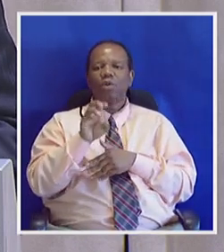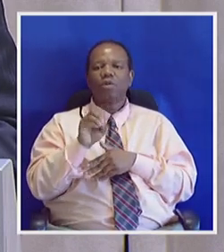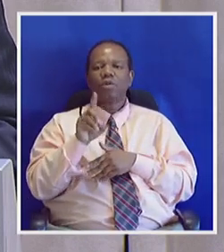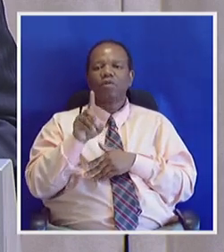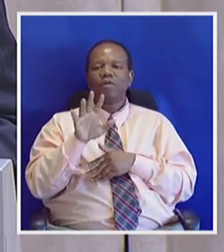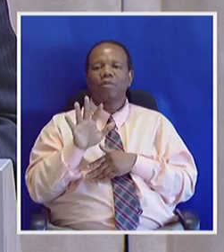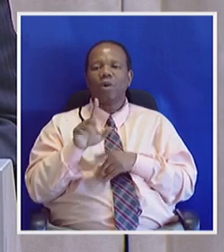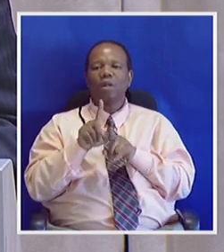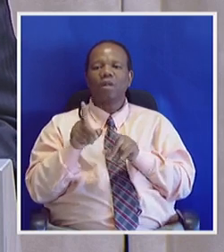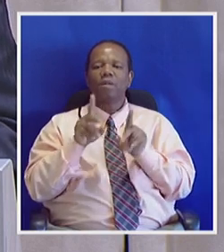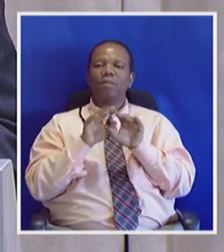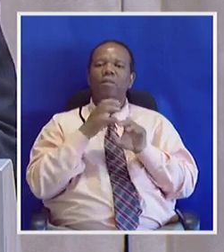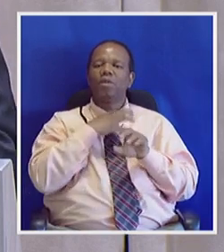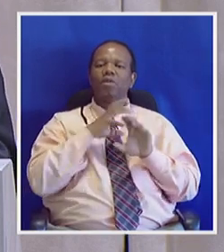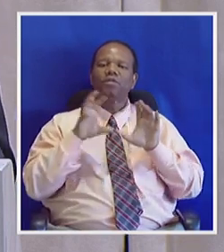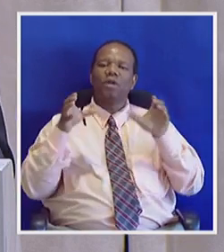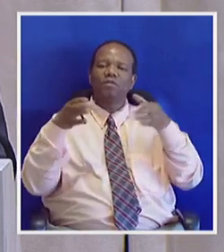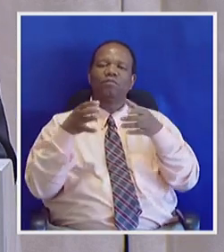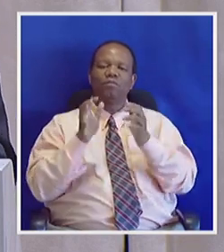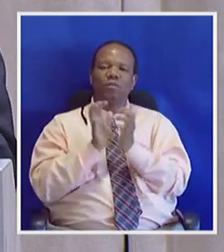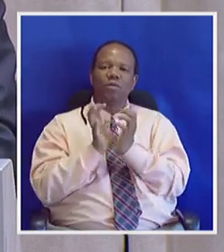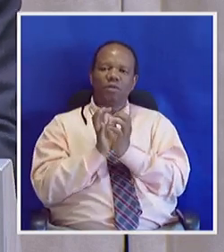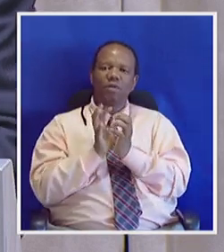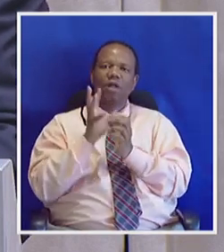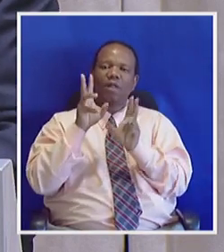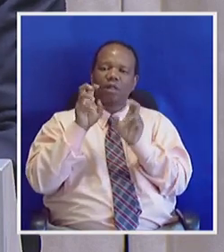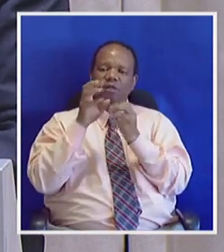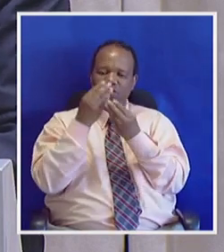Lekgotla, when we addressed all these matters.